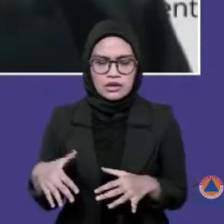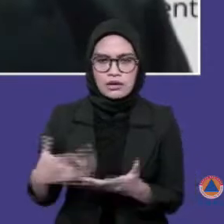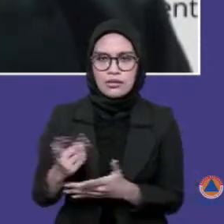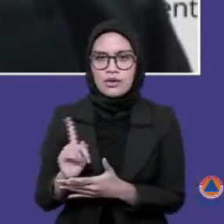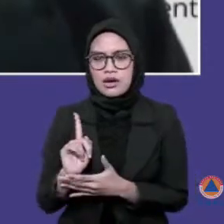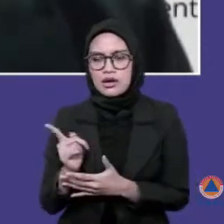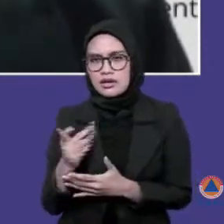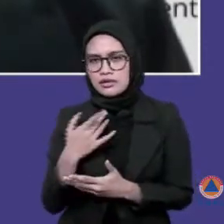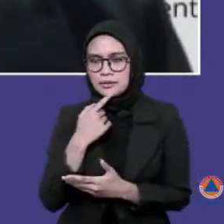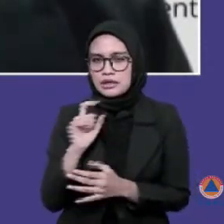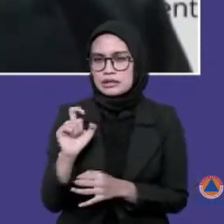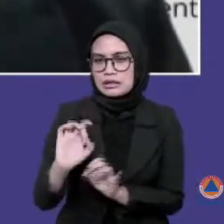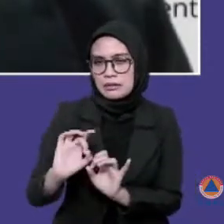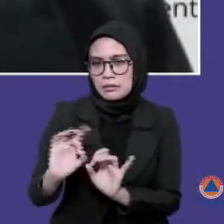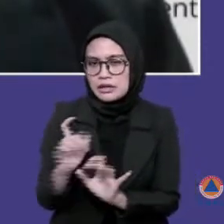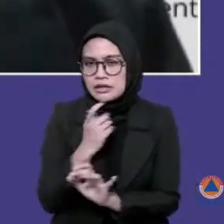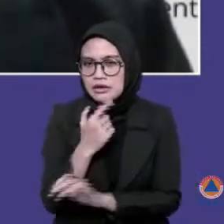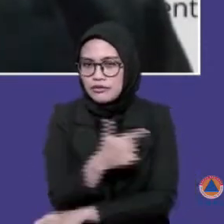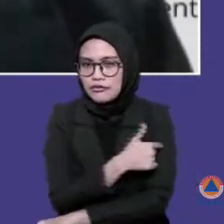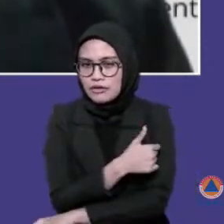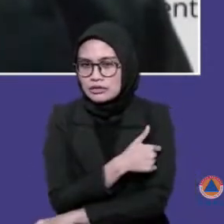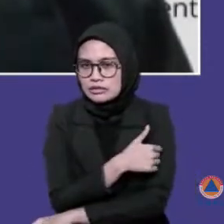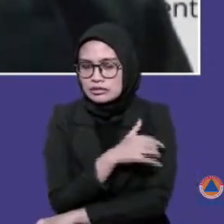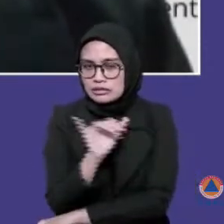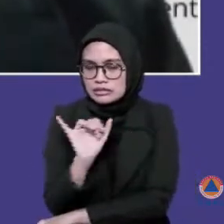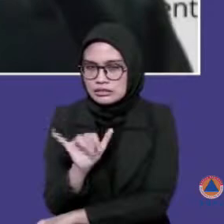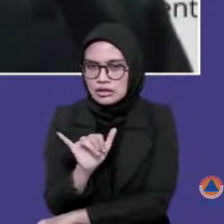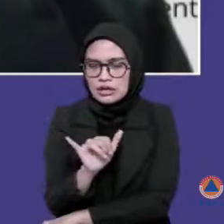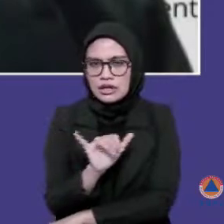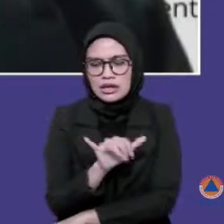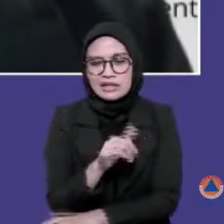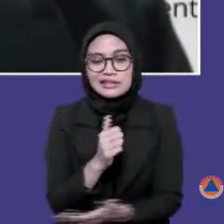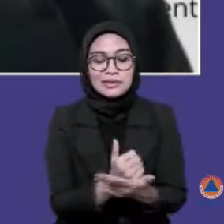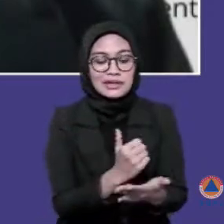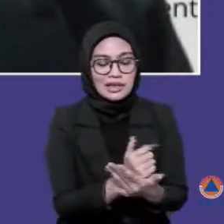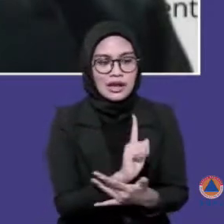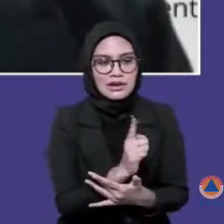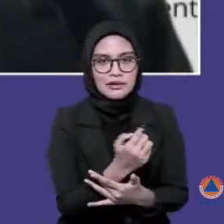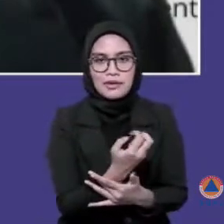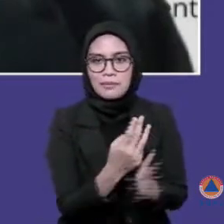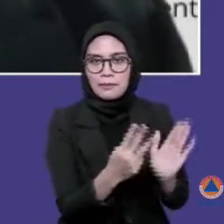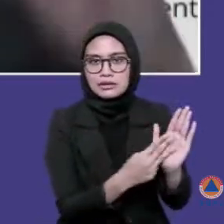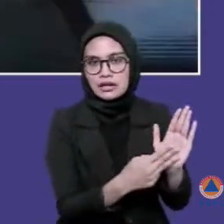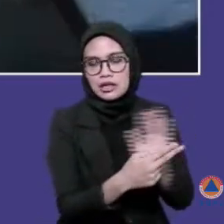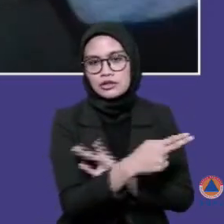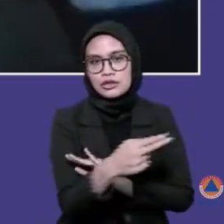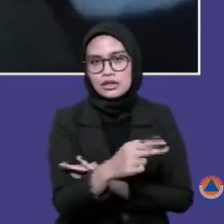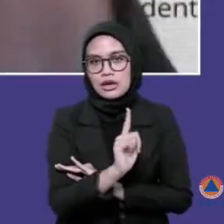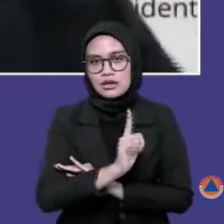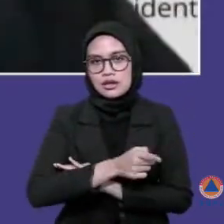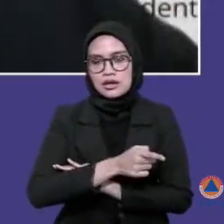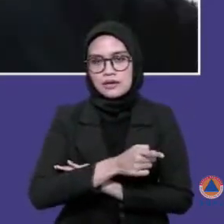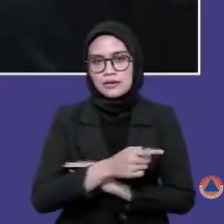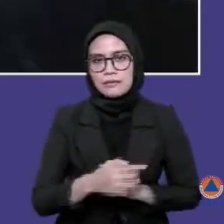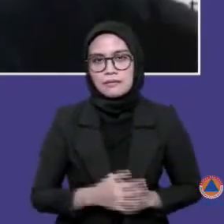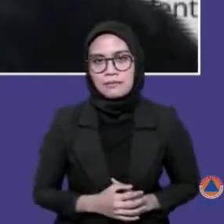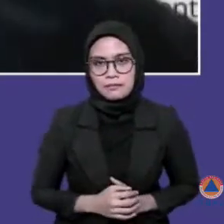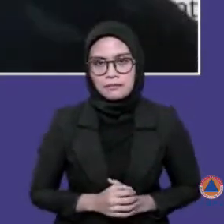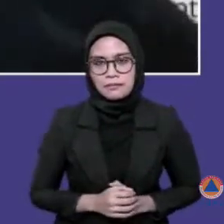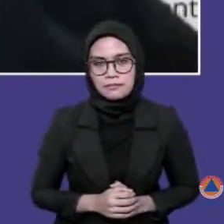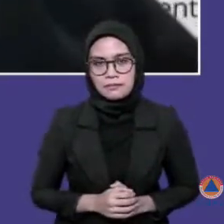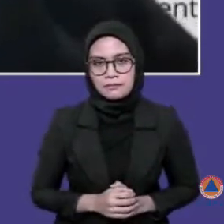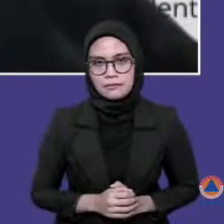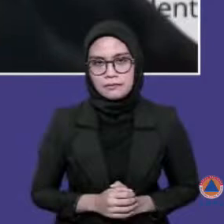that you're looking at? Yes, there are some issues related to that in Indonesia, but